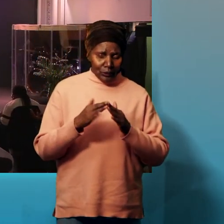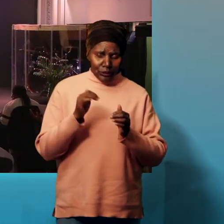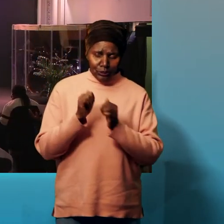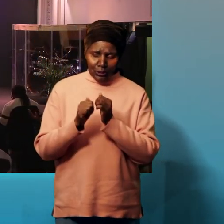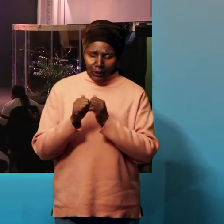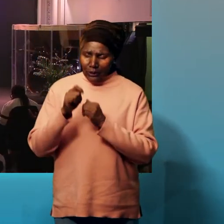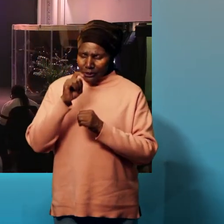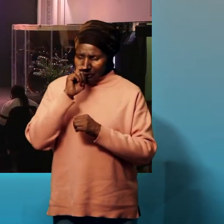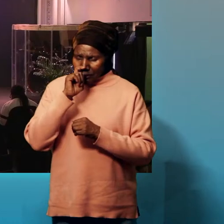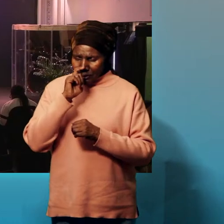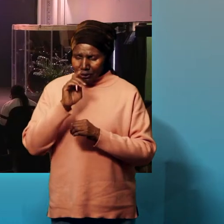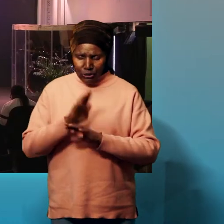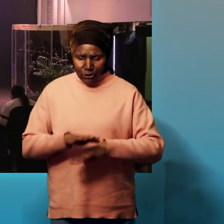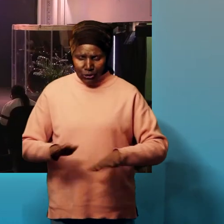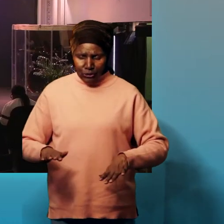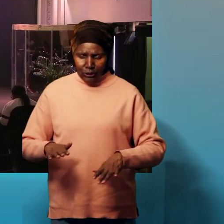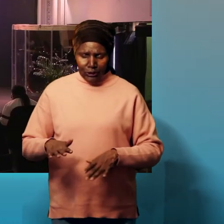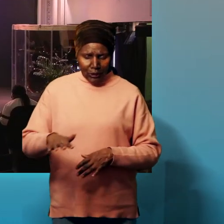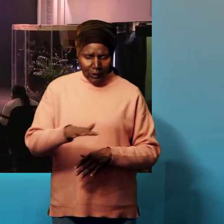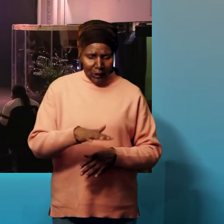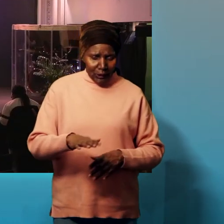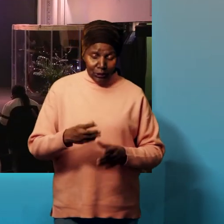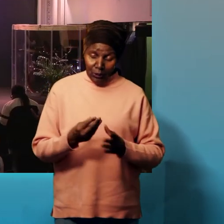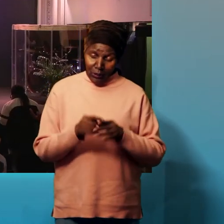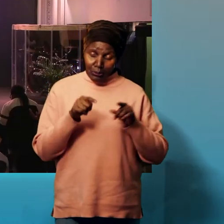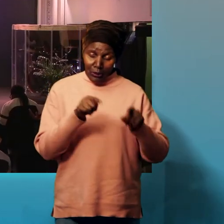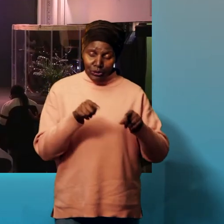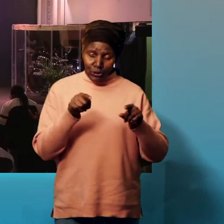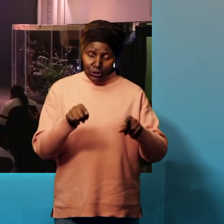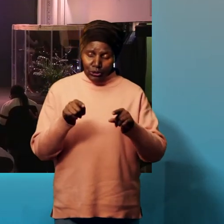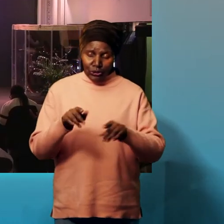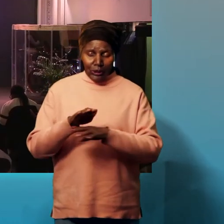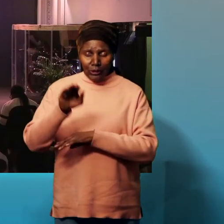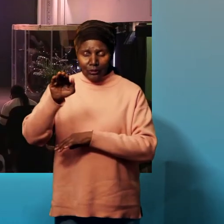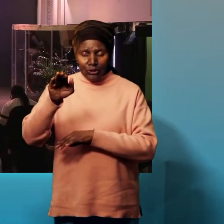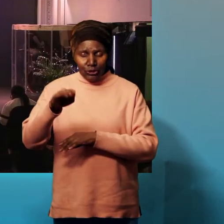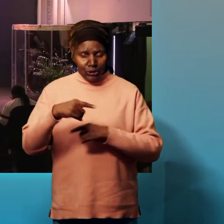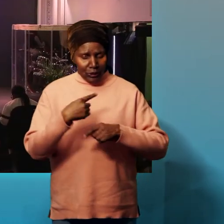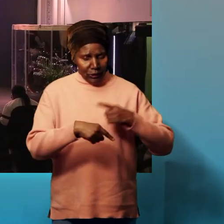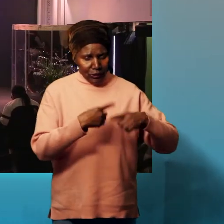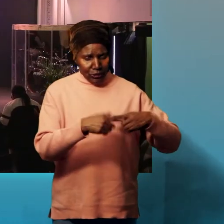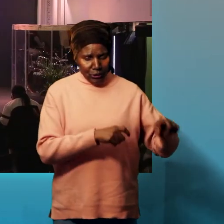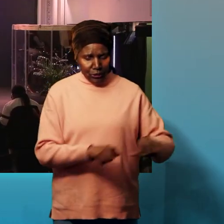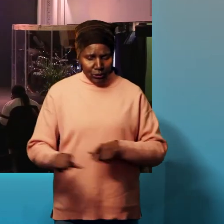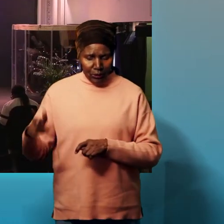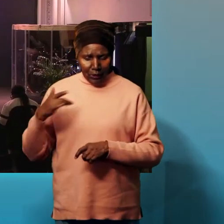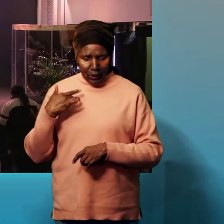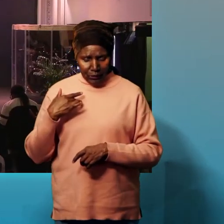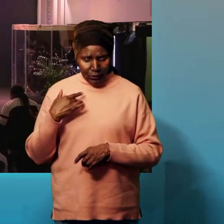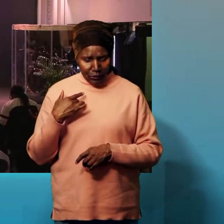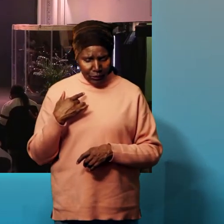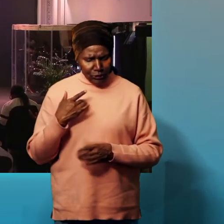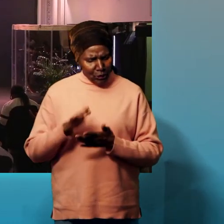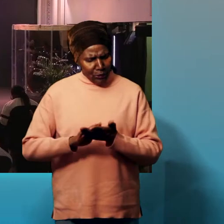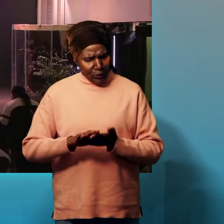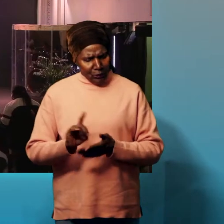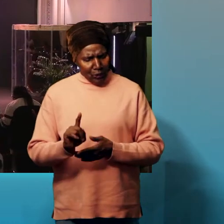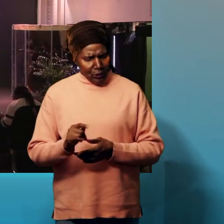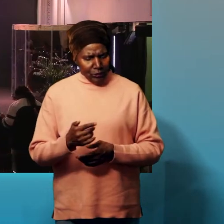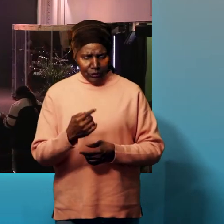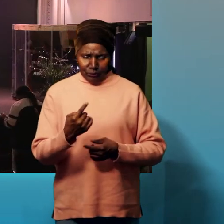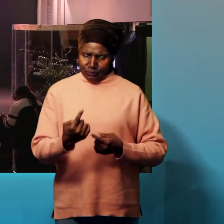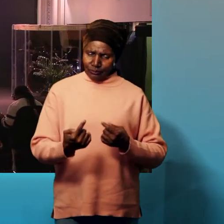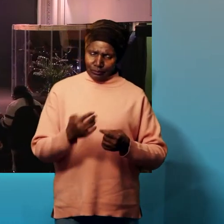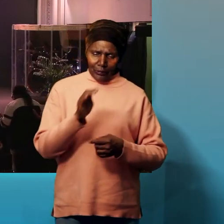children and lands with persecutions, and in the age to come, eternal life." Reminding us that whatever you leave